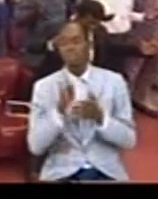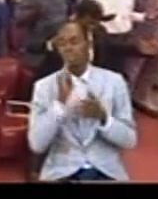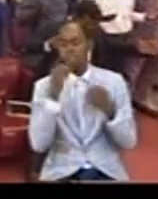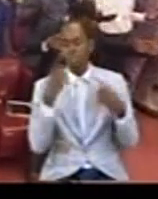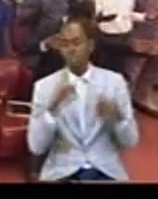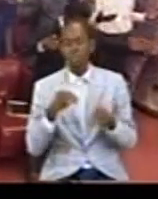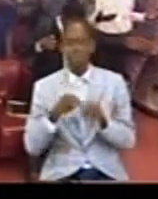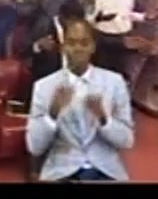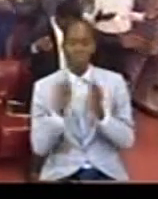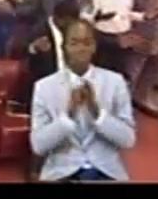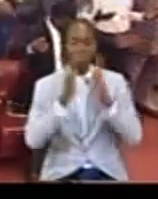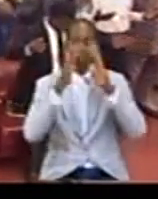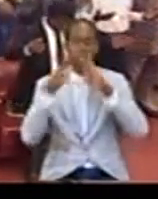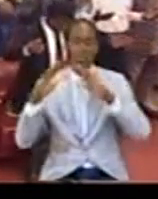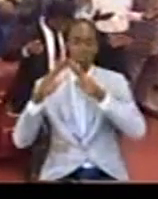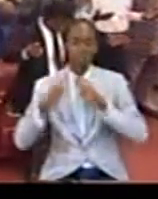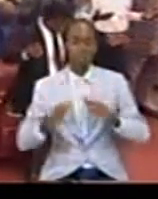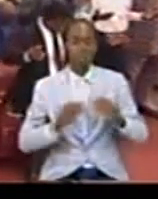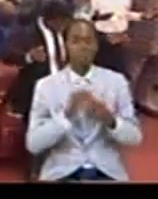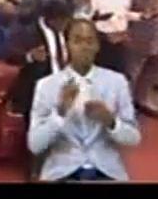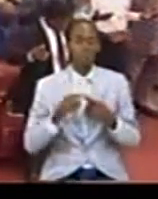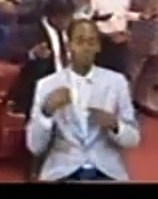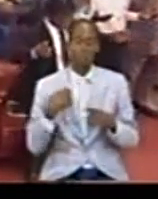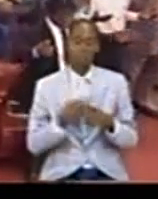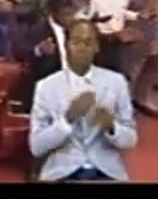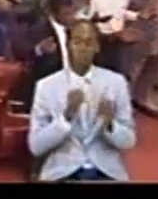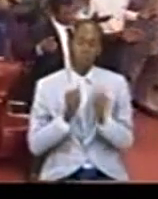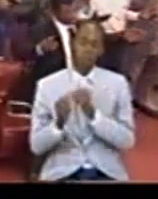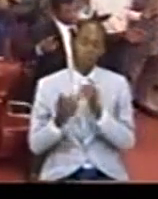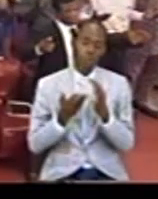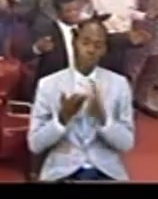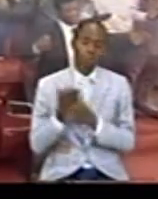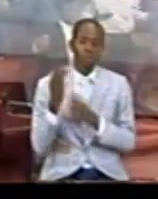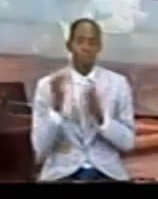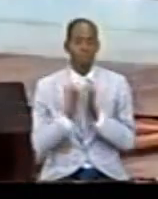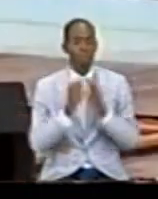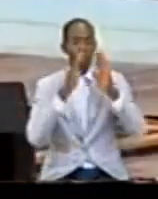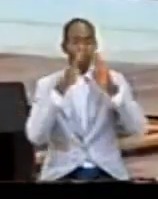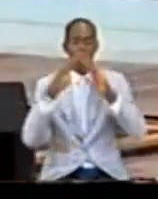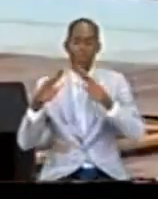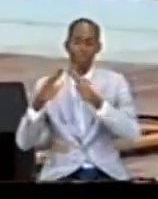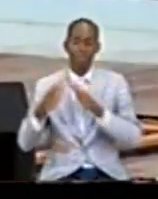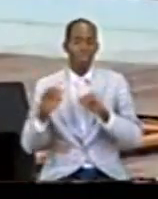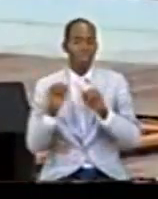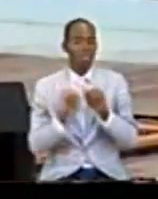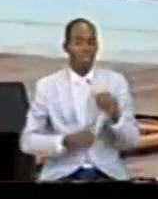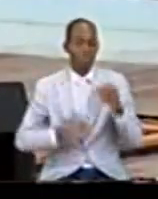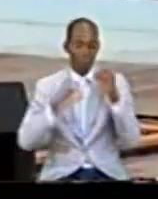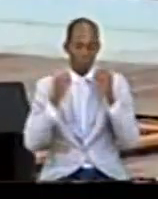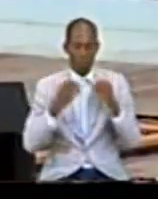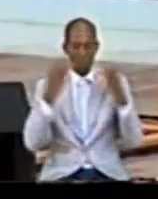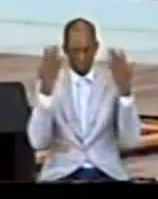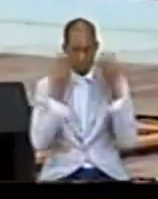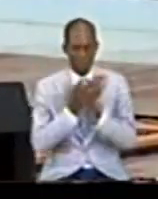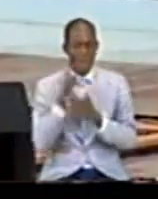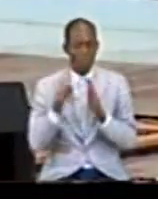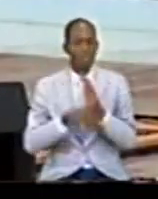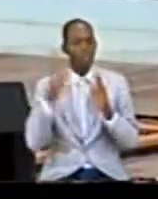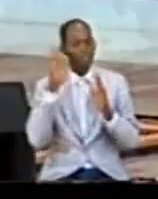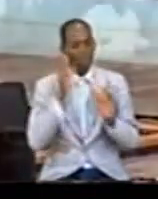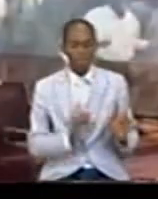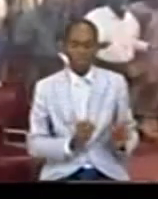community, when we walk through that community, every power of darkness will clear out of the